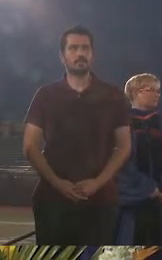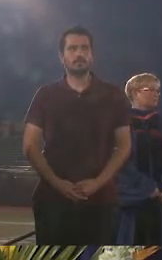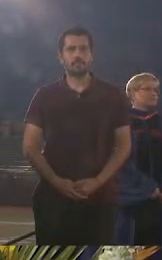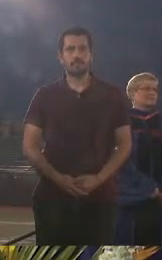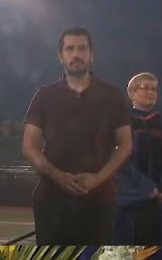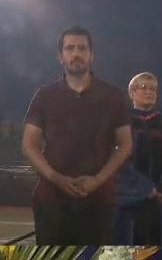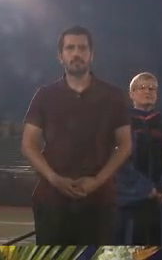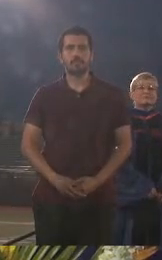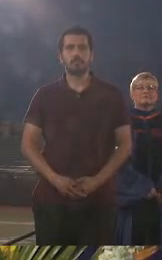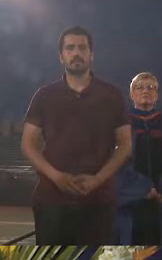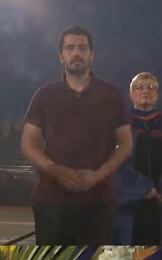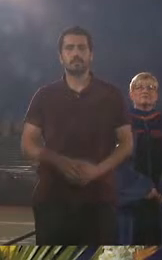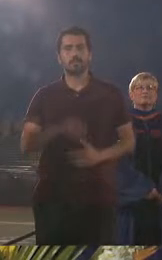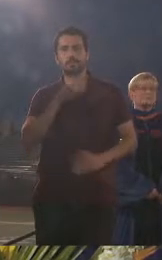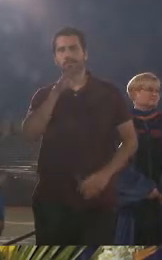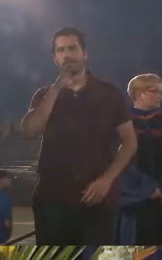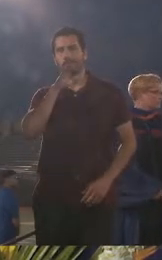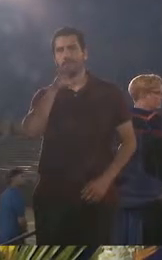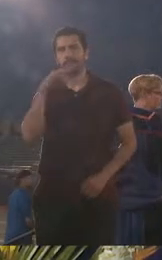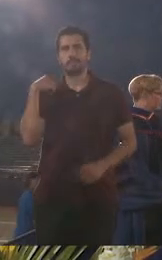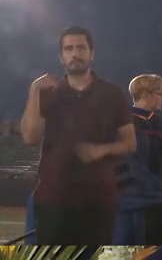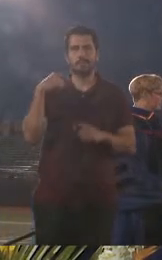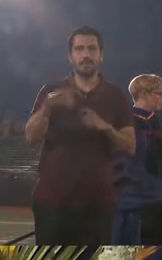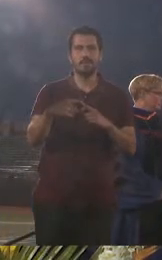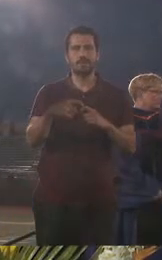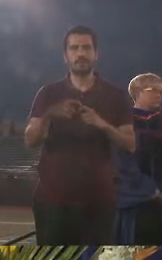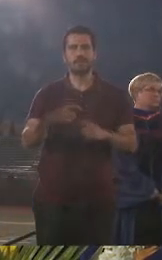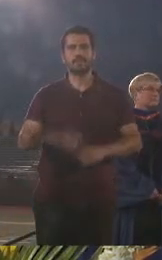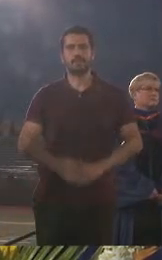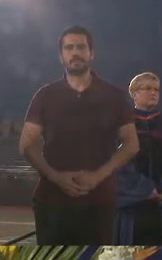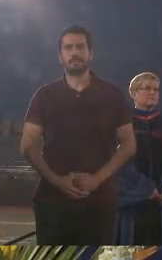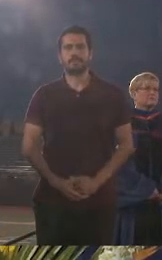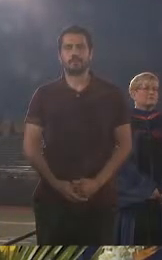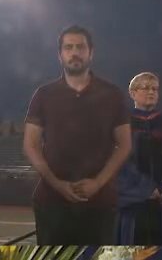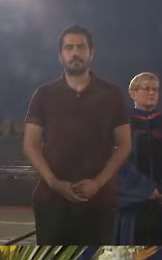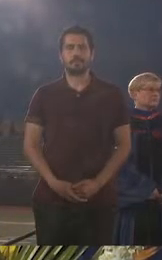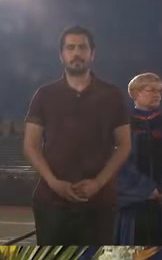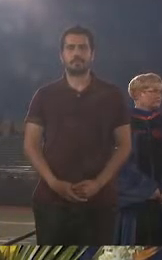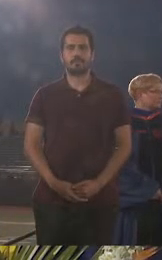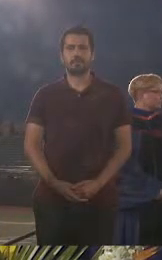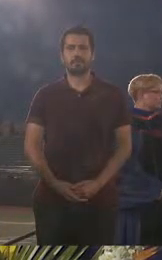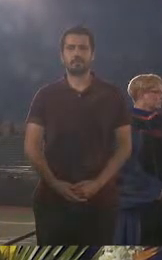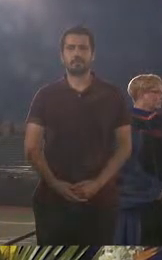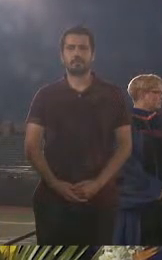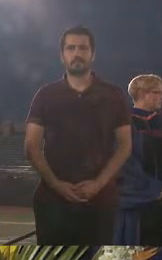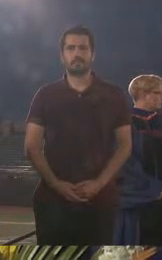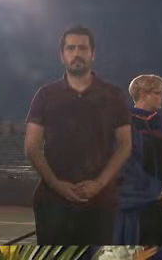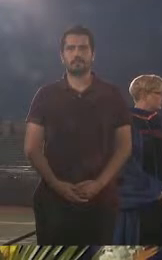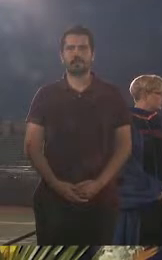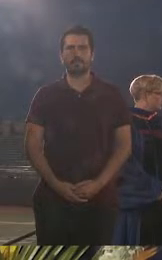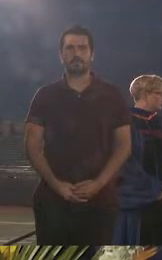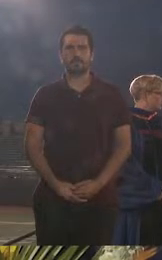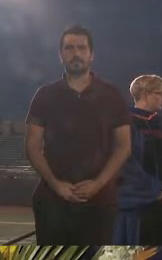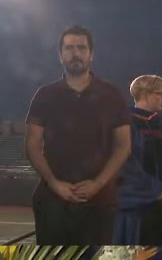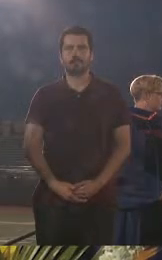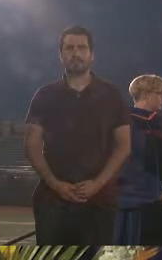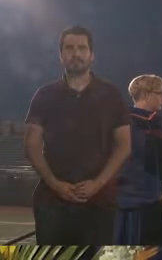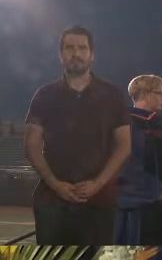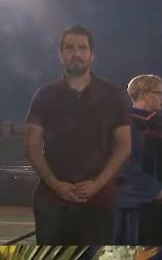Buenas noches. Yo soy el Dr. Gerardo Arispe, administrador de la Escuela de Highlands High School.